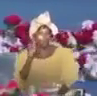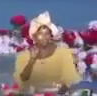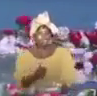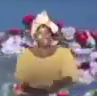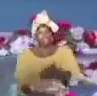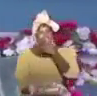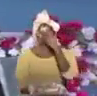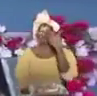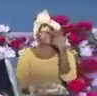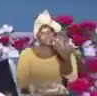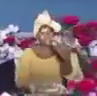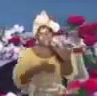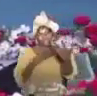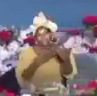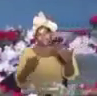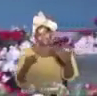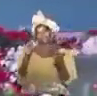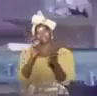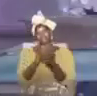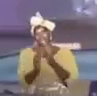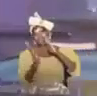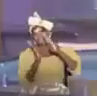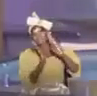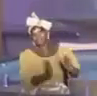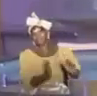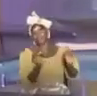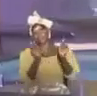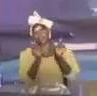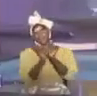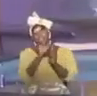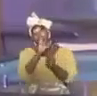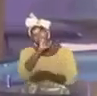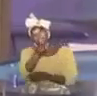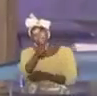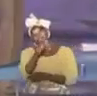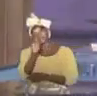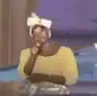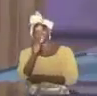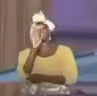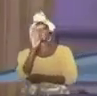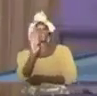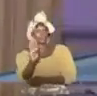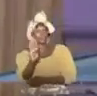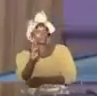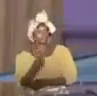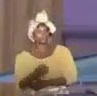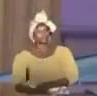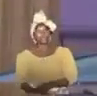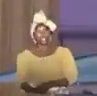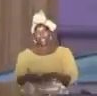of events in chapter 2 would happen again. And the devil is given liberty to now strike his health.